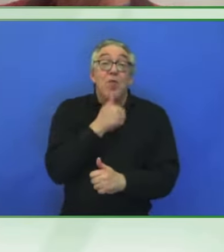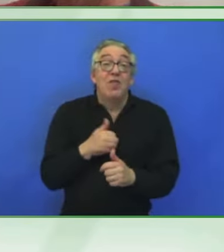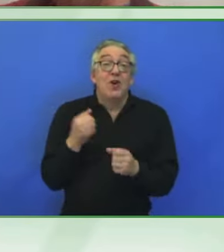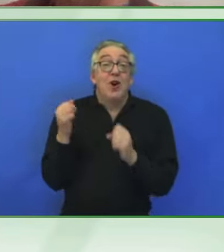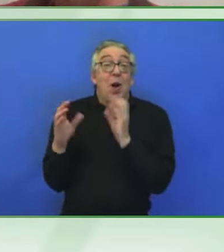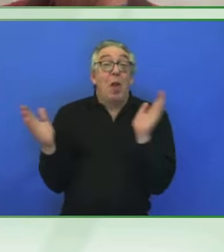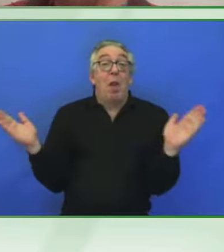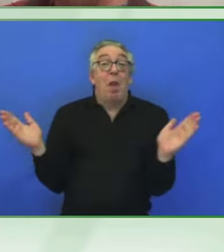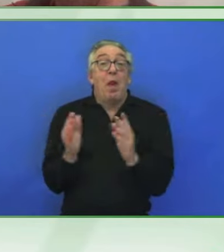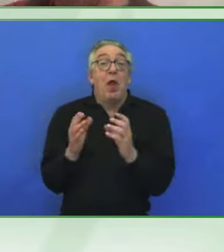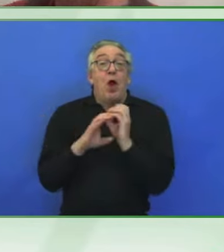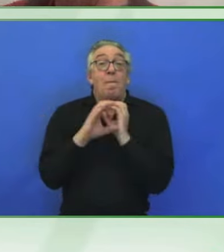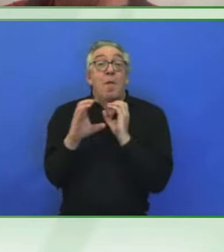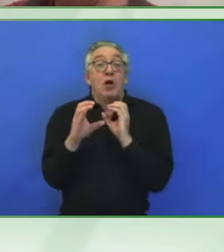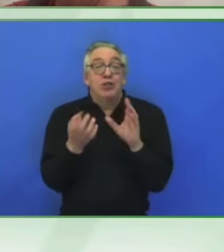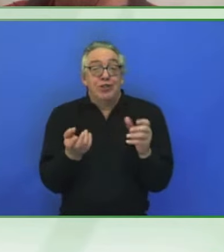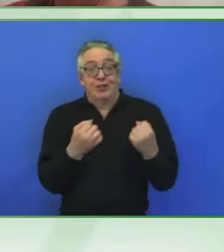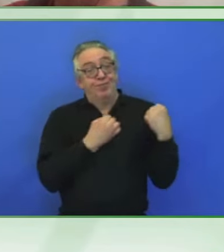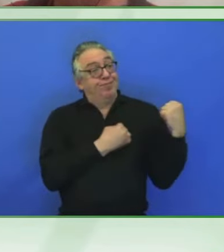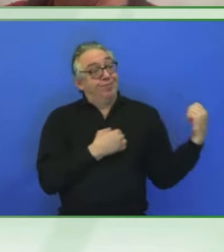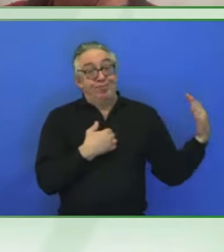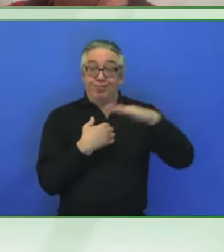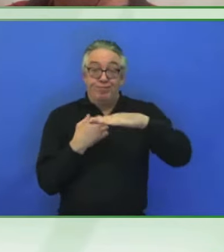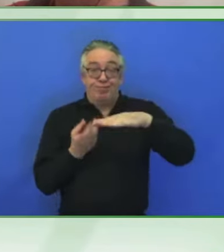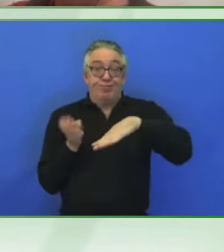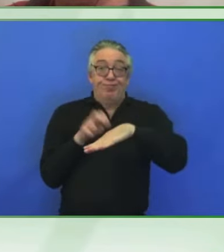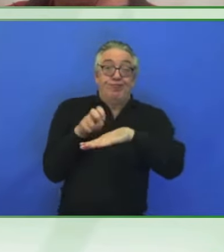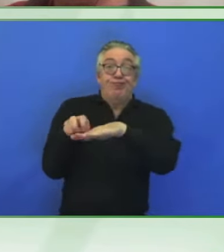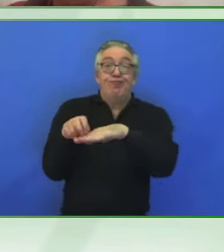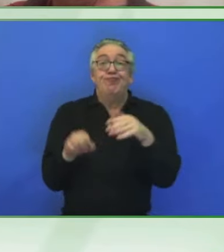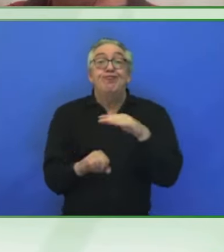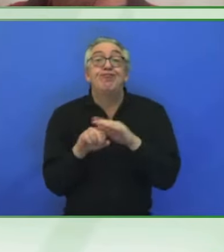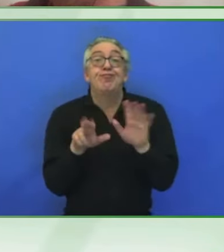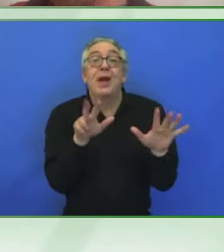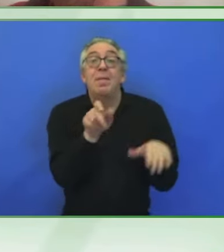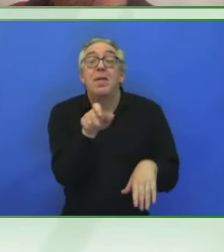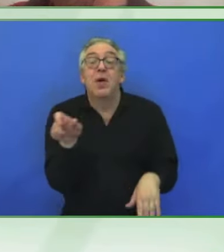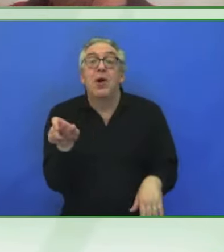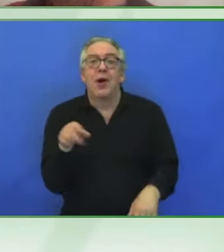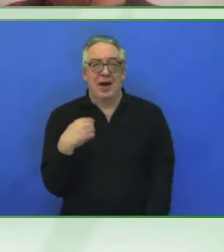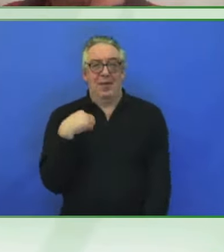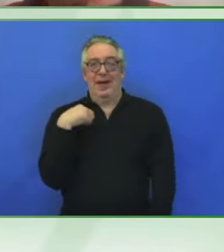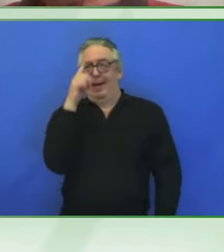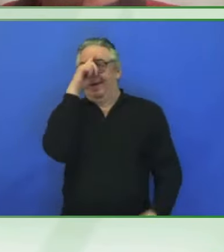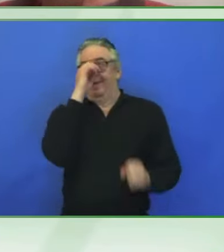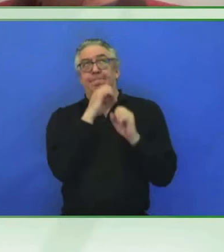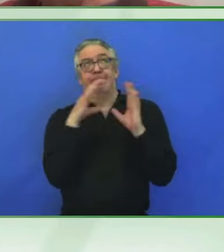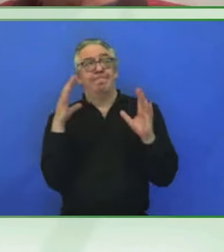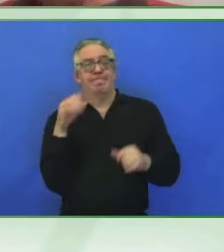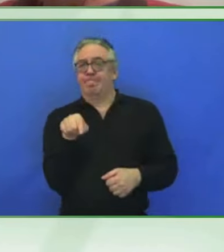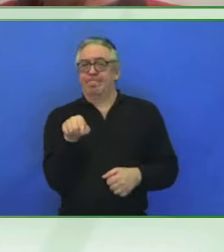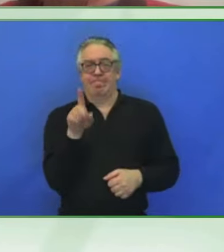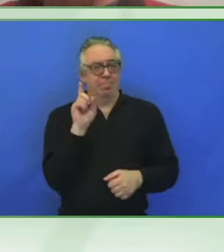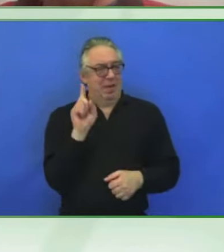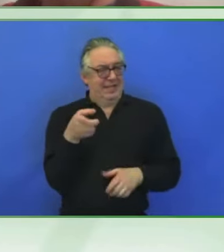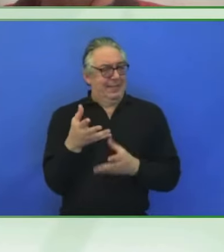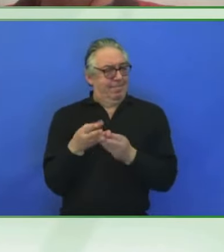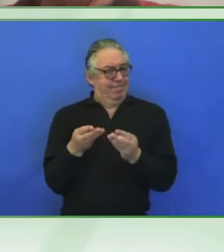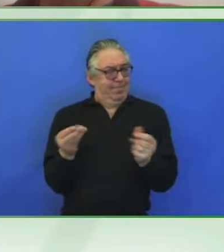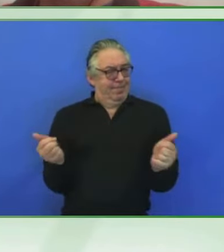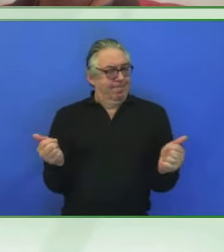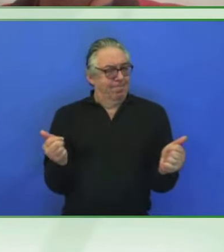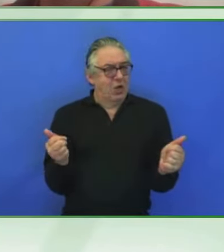identified is that we need a replacement to that vehicle. We need an accessible minibus